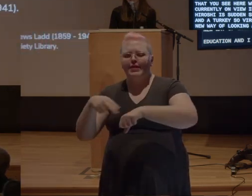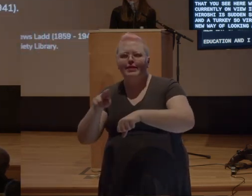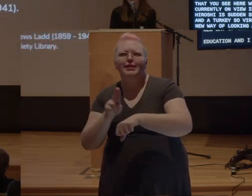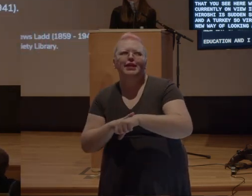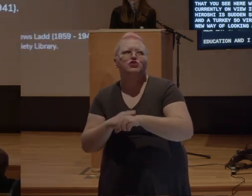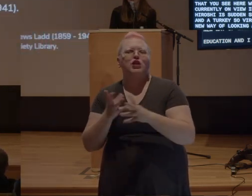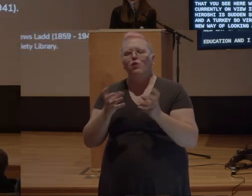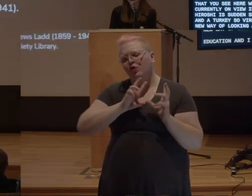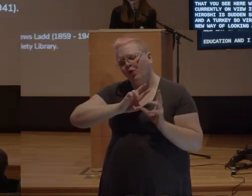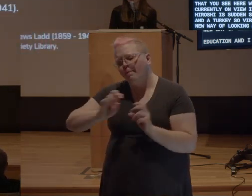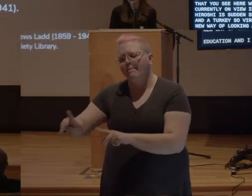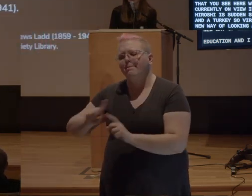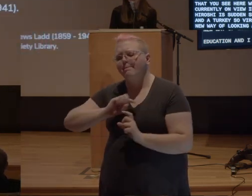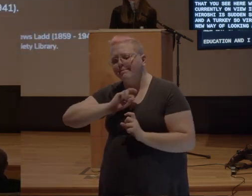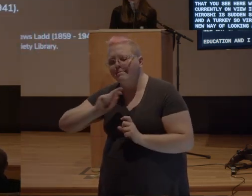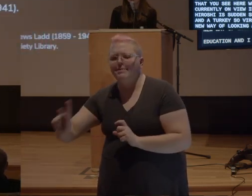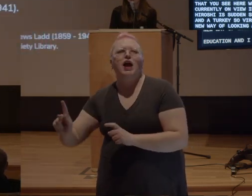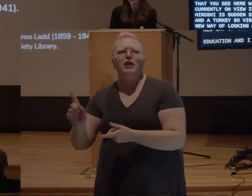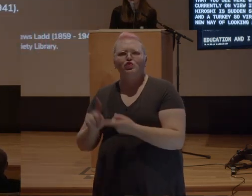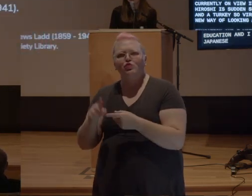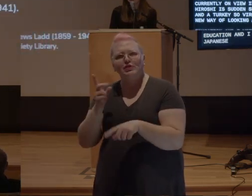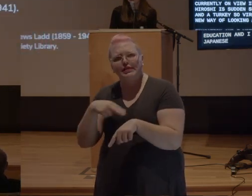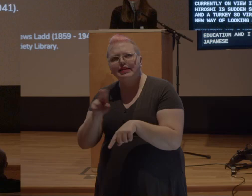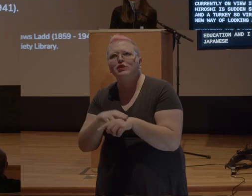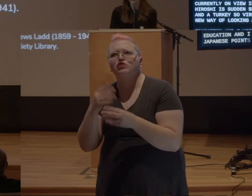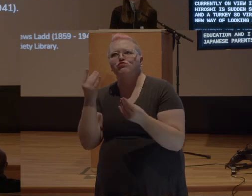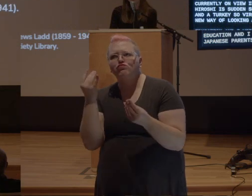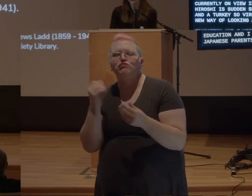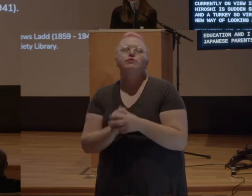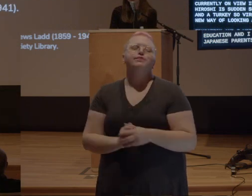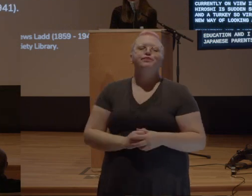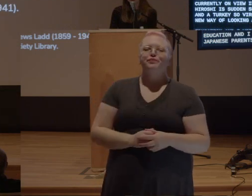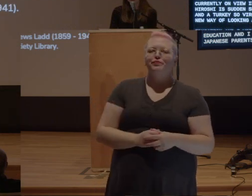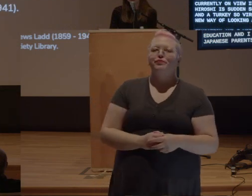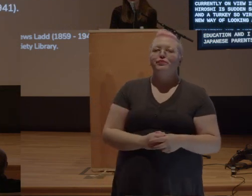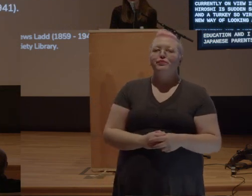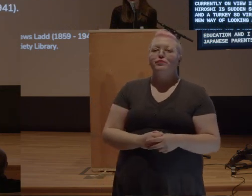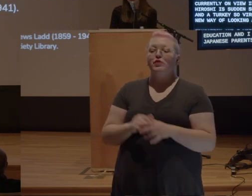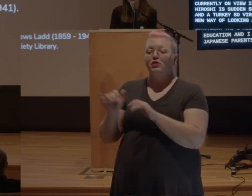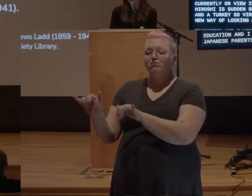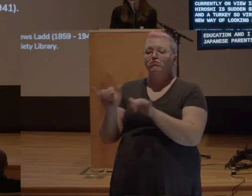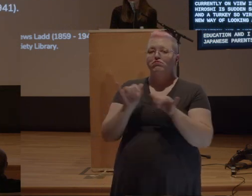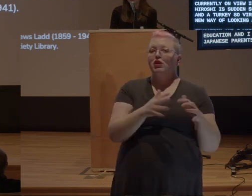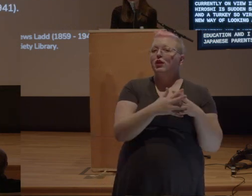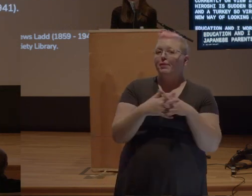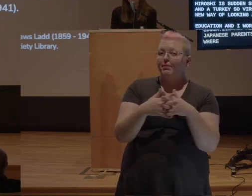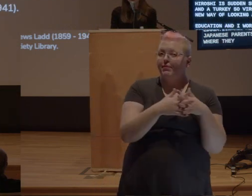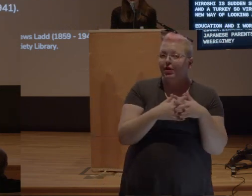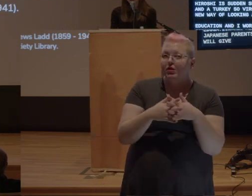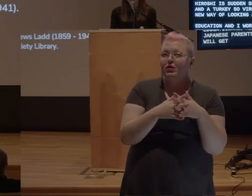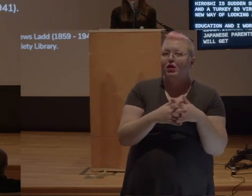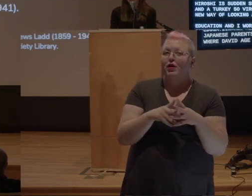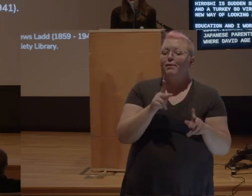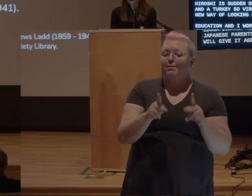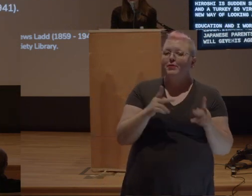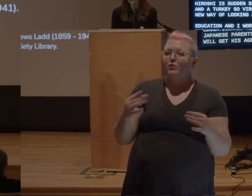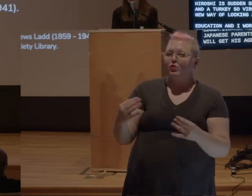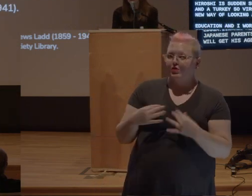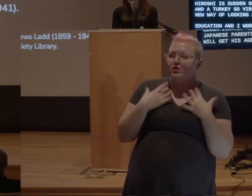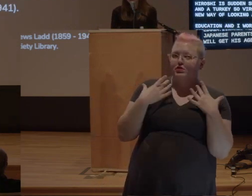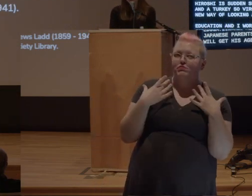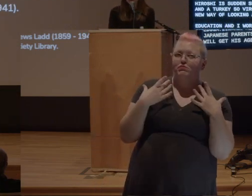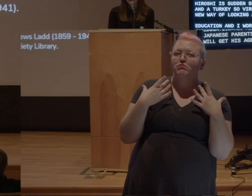Japanese prints were equally popular in America, where Gilded Age connoisseurs built